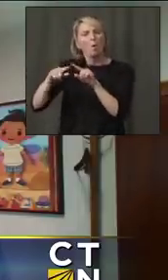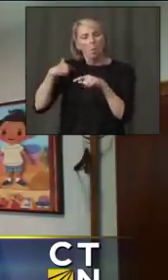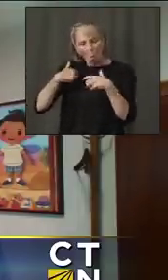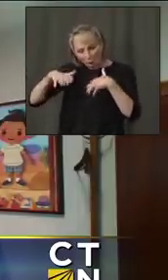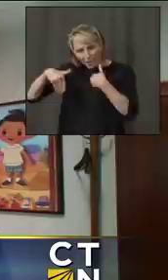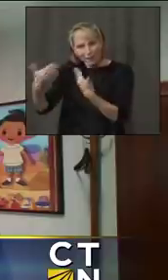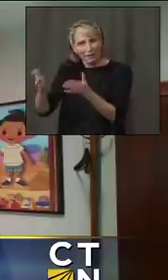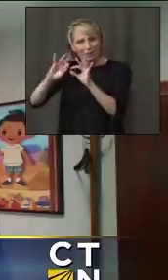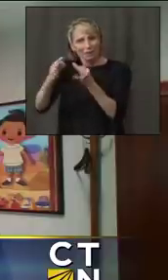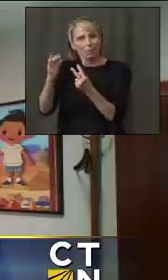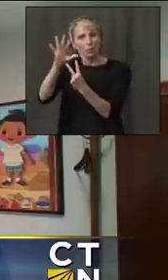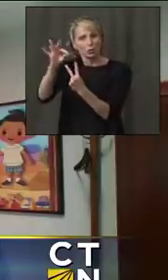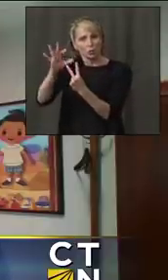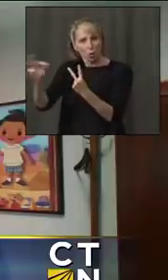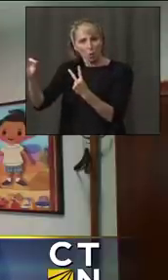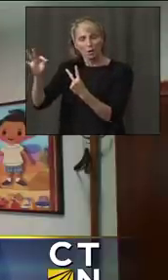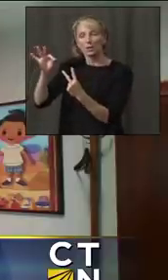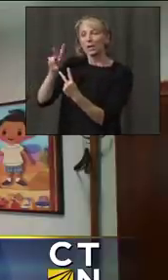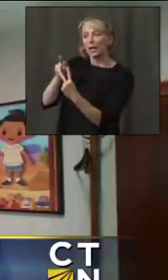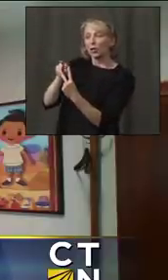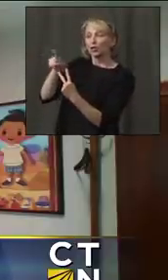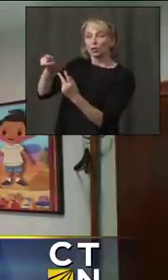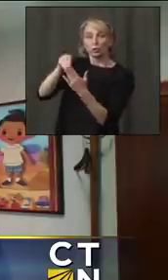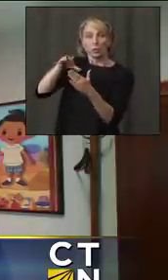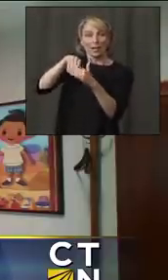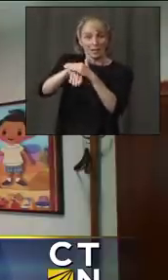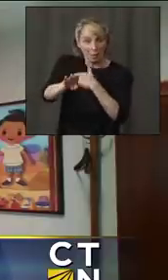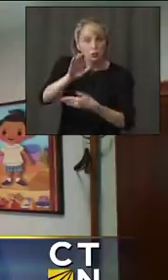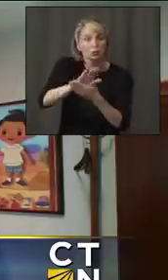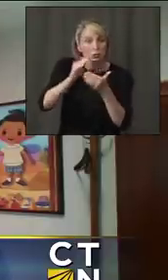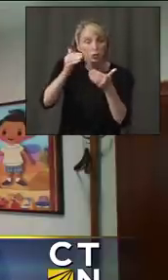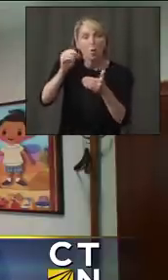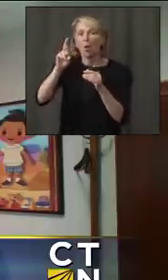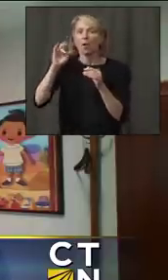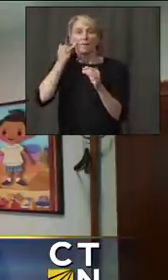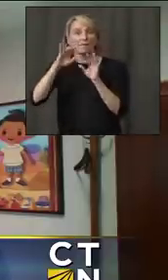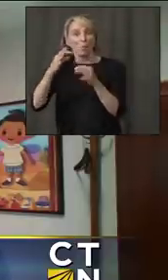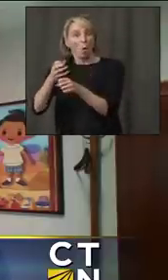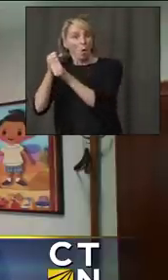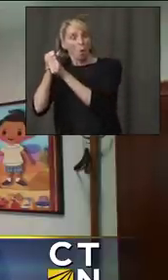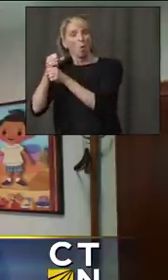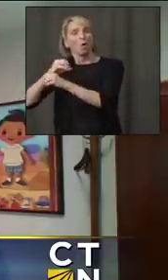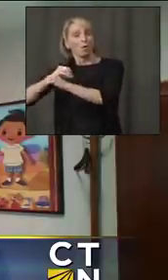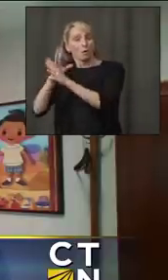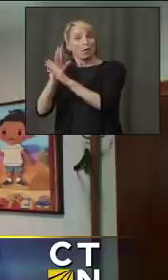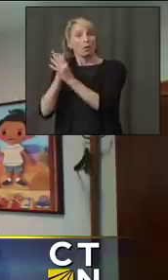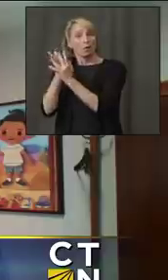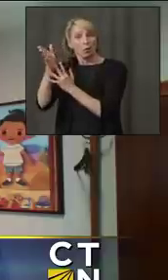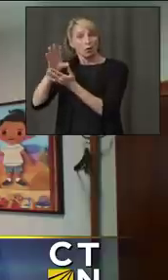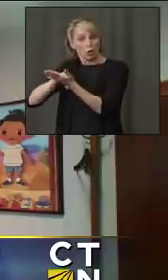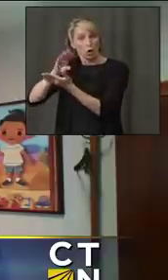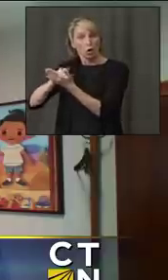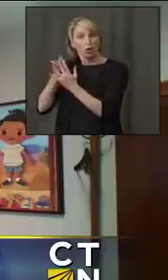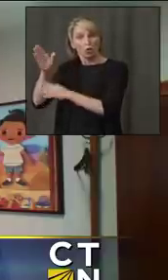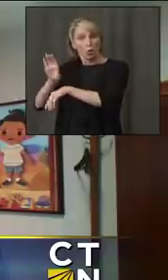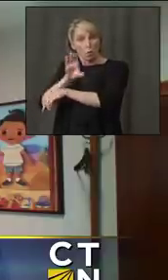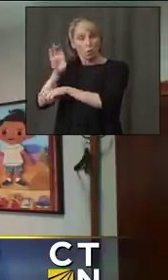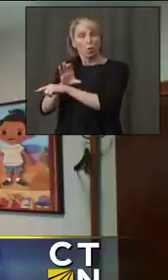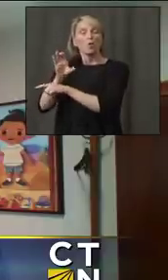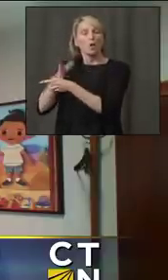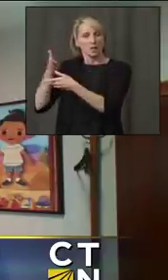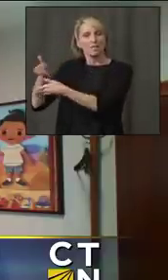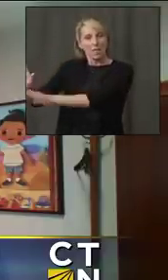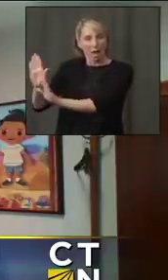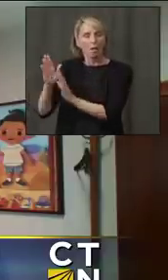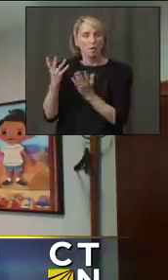also balancing the responsibilities of teachers who will also have students in front of them. And is there an outline for how sports